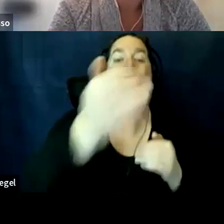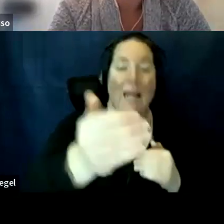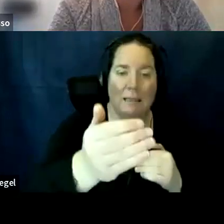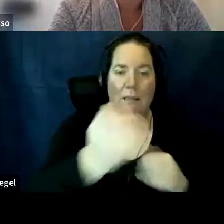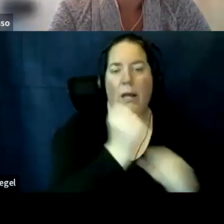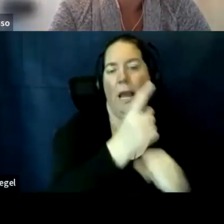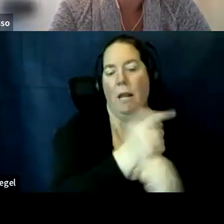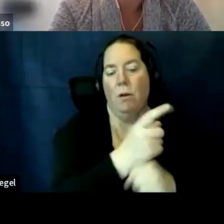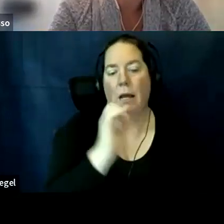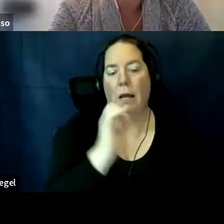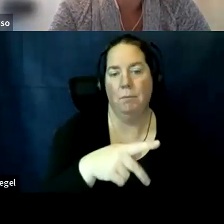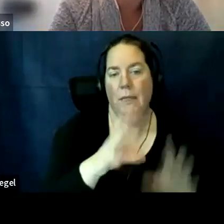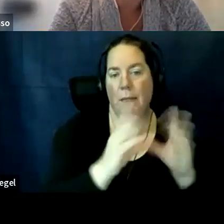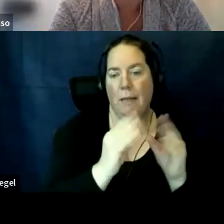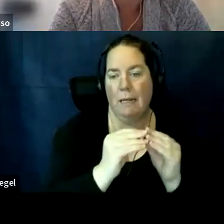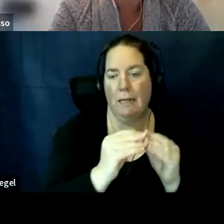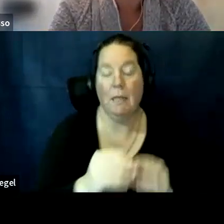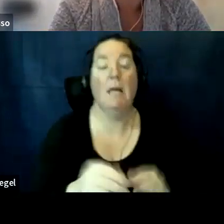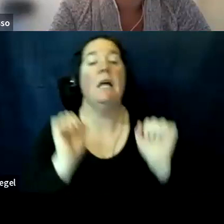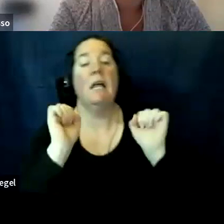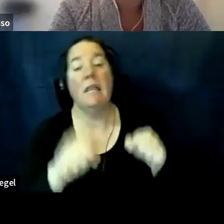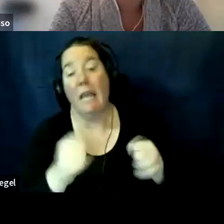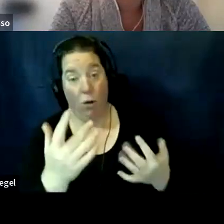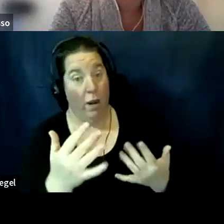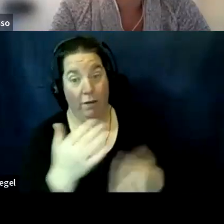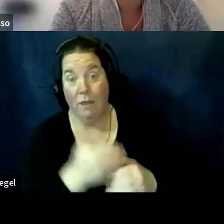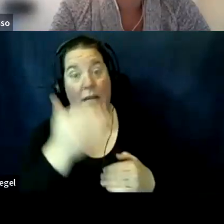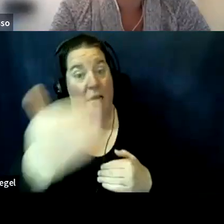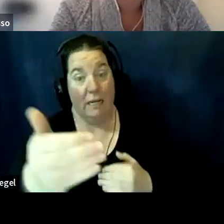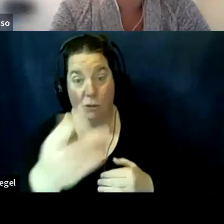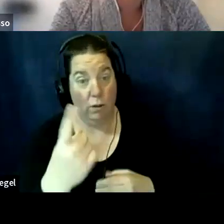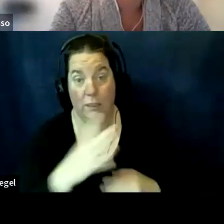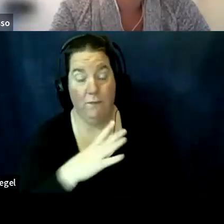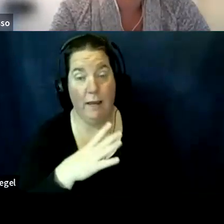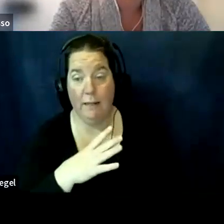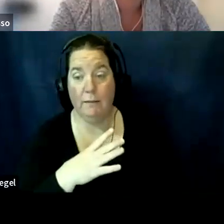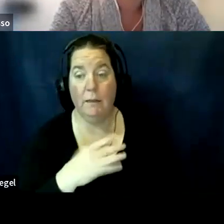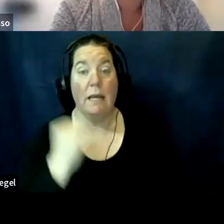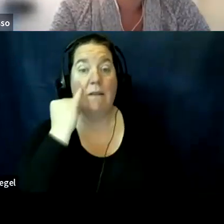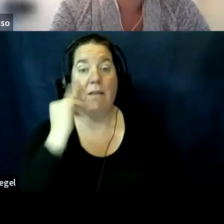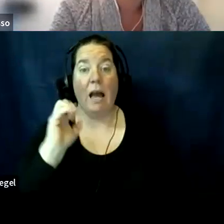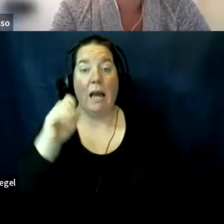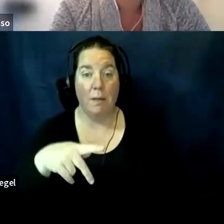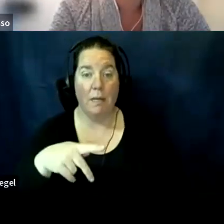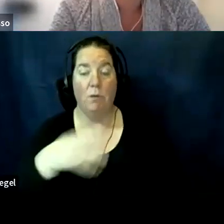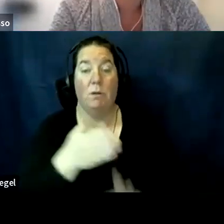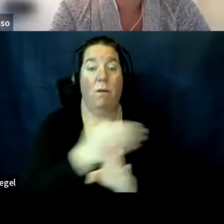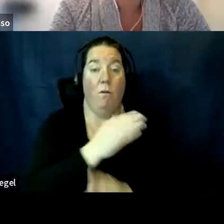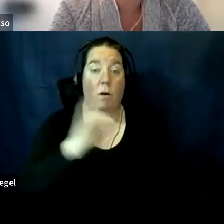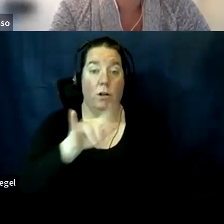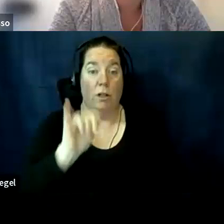annual IEP meeting? They can choose to wait till that next or annual IEP meeting. If the IEP was implemented before July